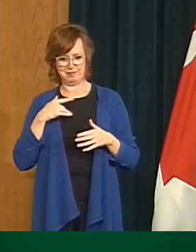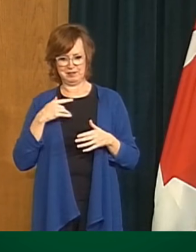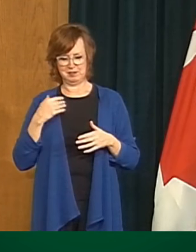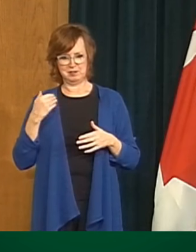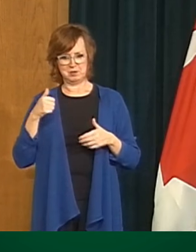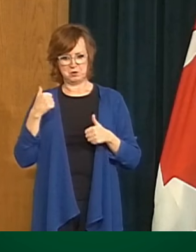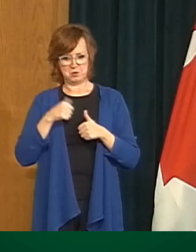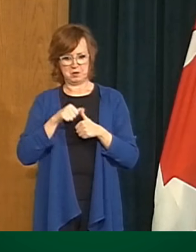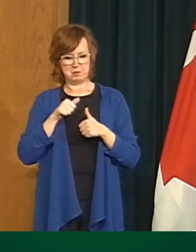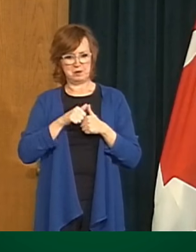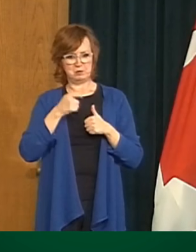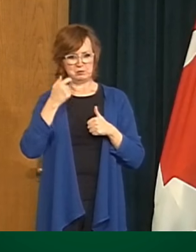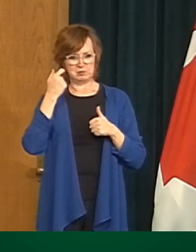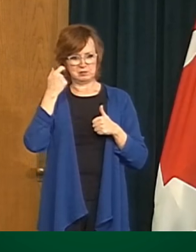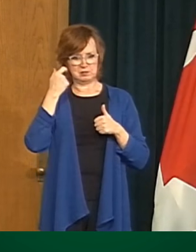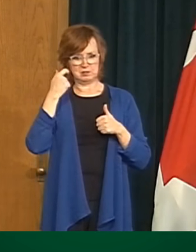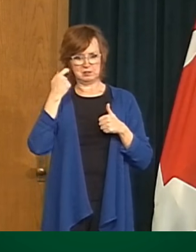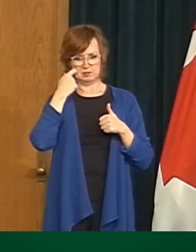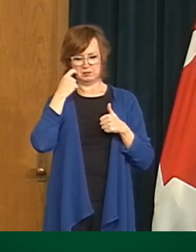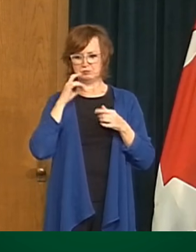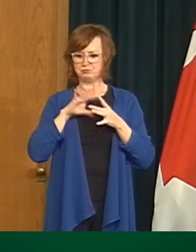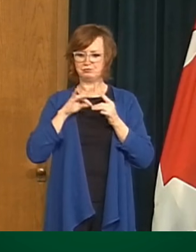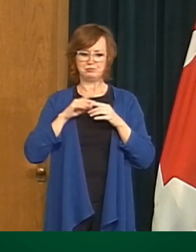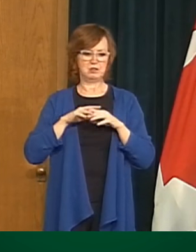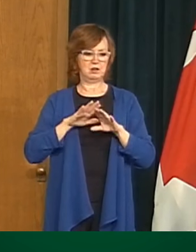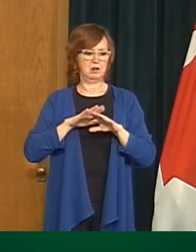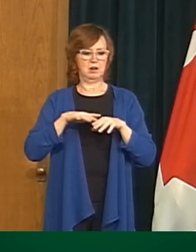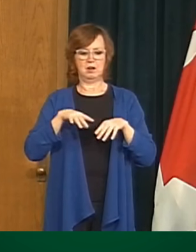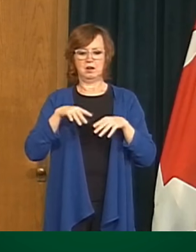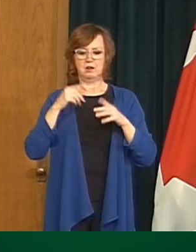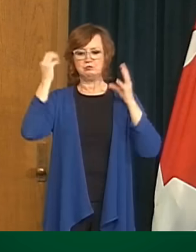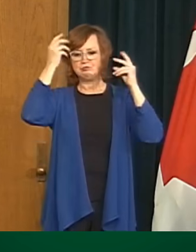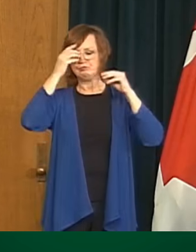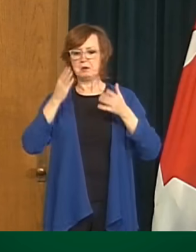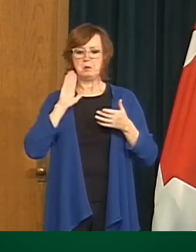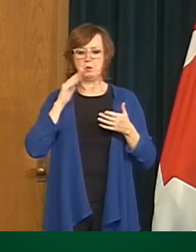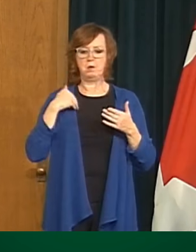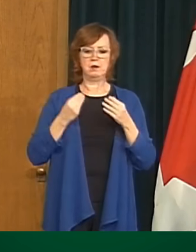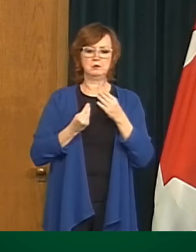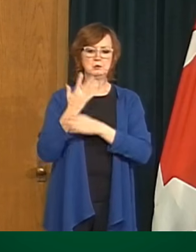plan of going online kind of got derailed, and I wonder if you